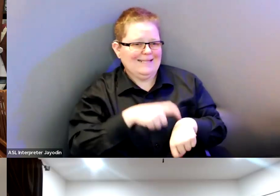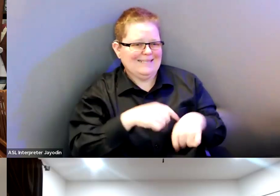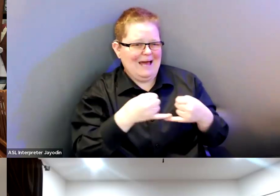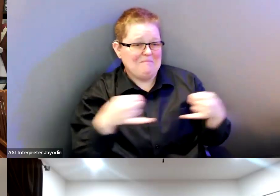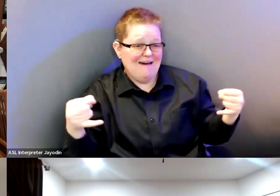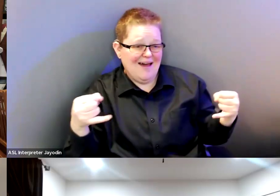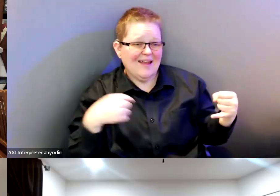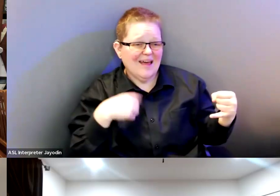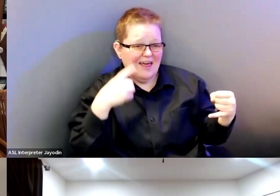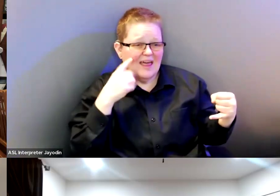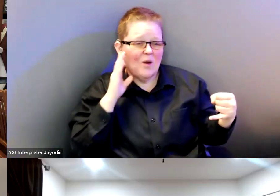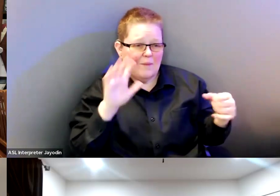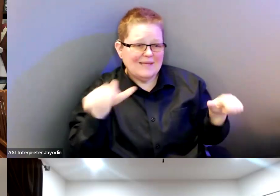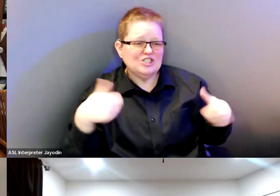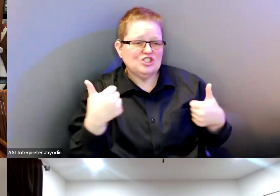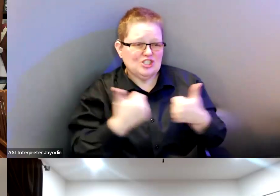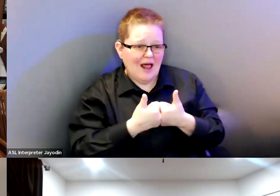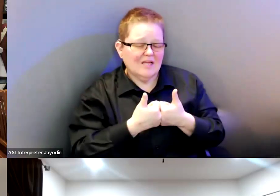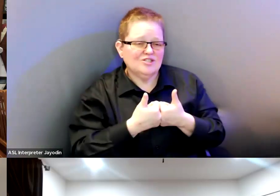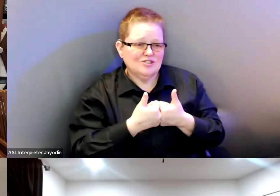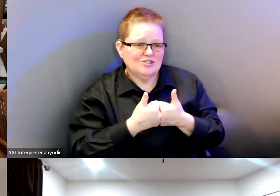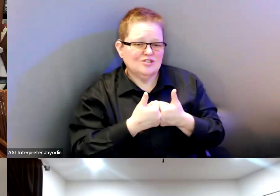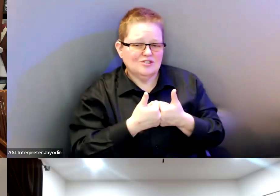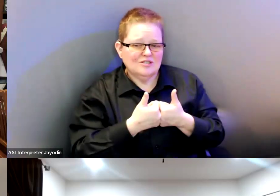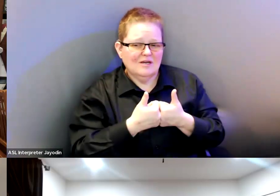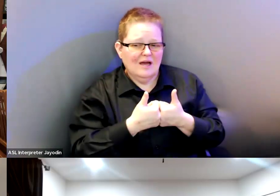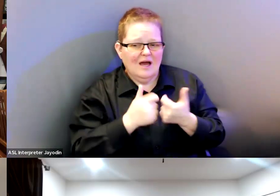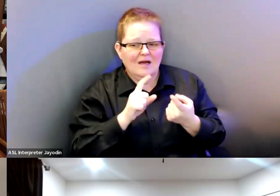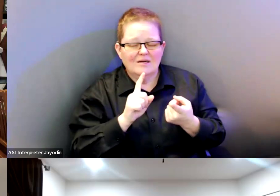it's going to be challenging to